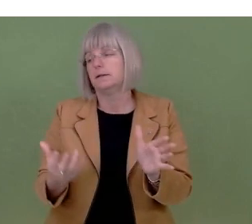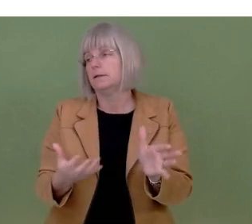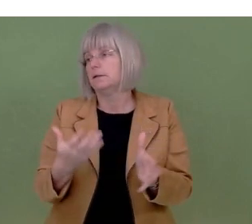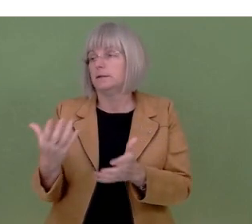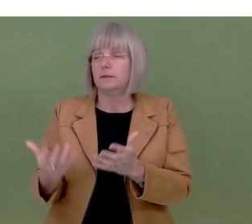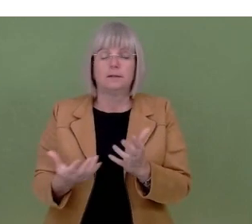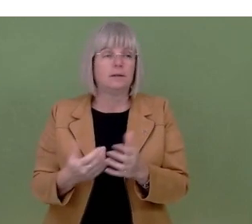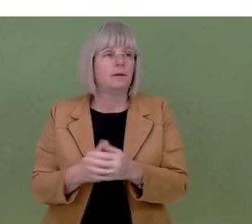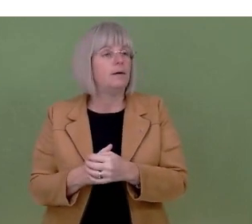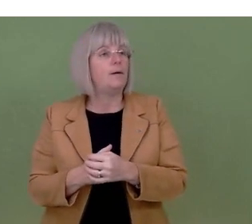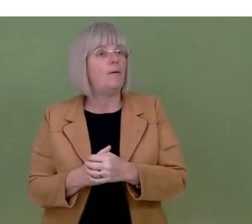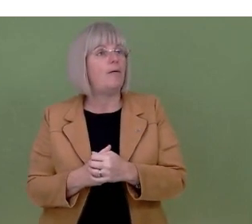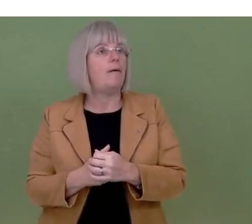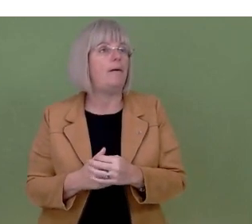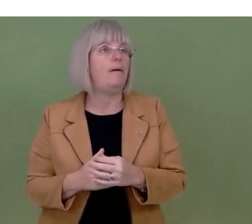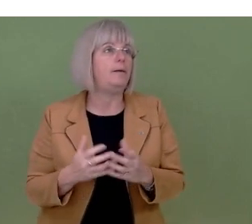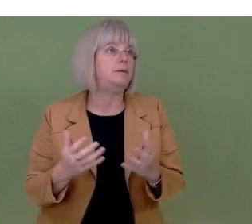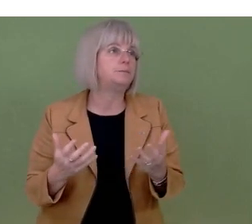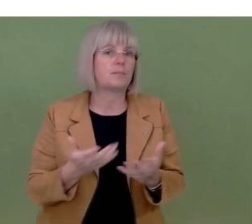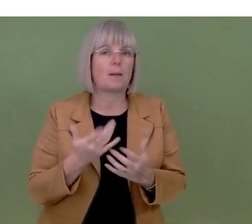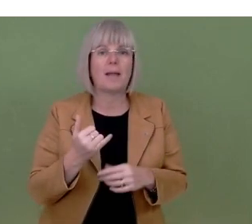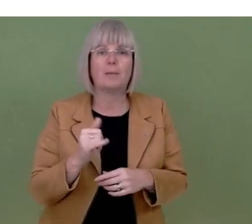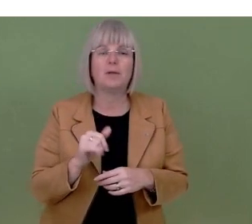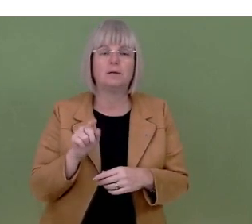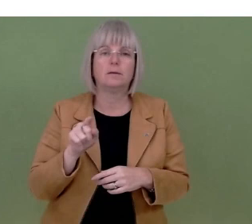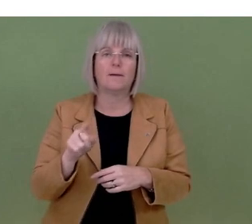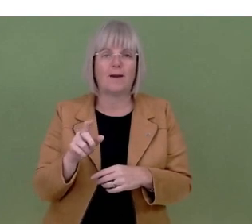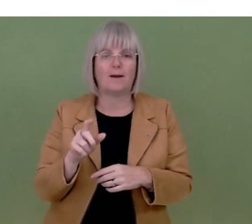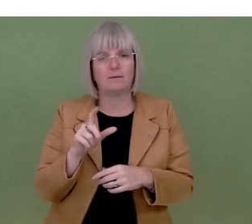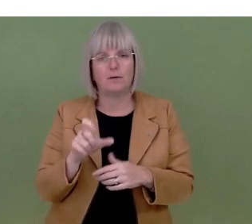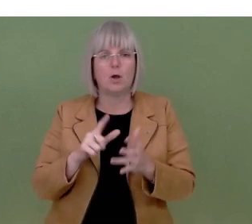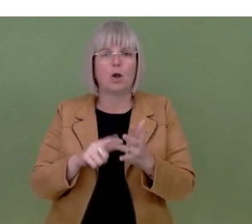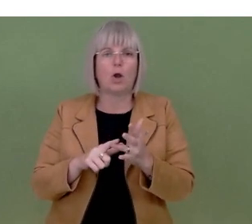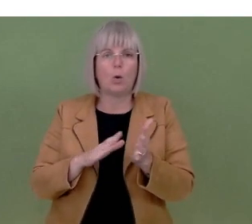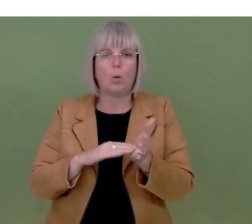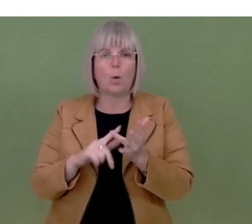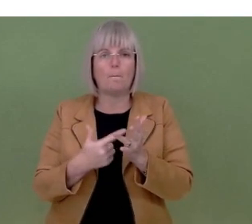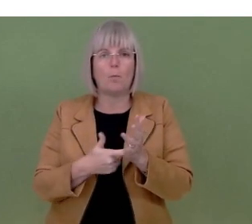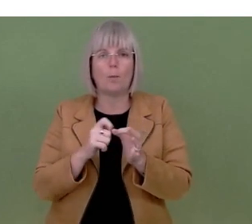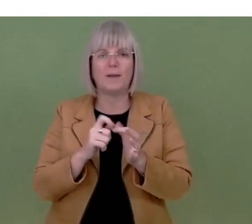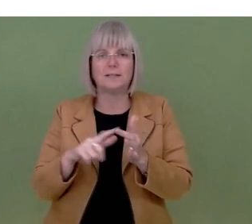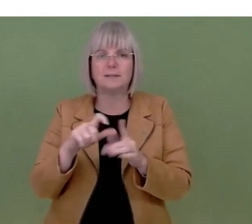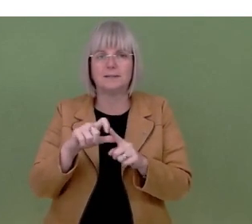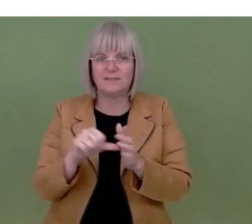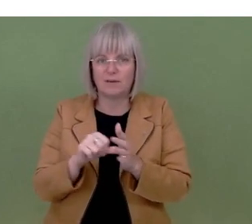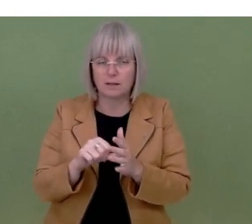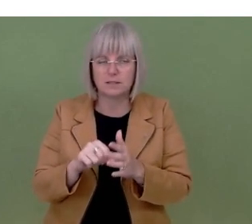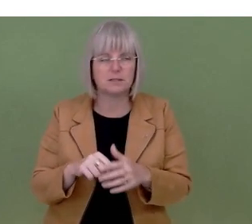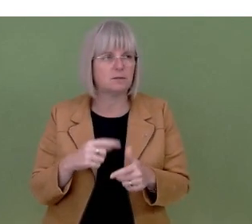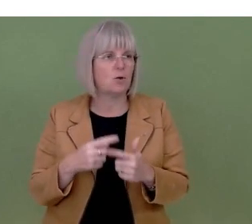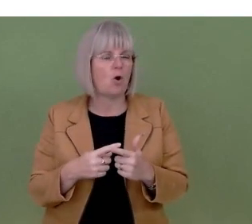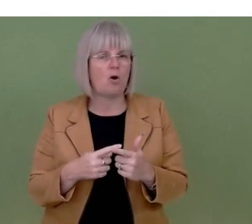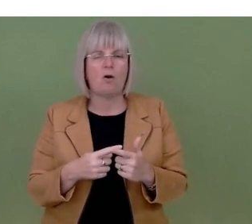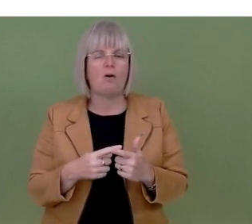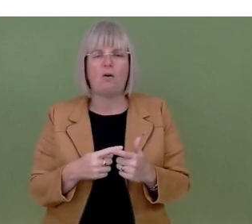particularly they might have comorbid difficulties, they might have difficulty engaging with their diagnosis. It may just